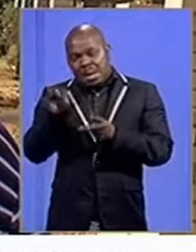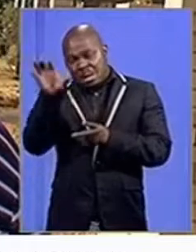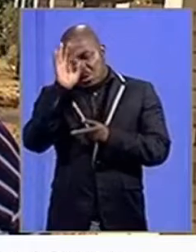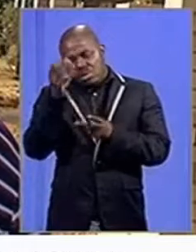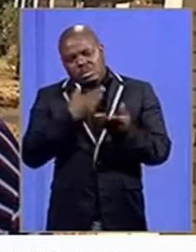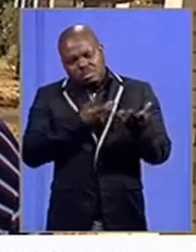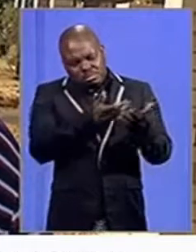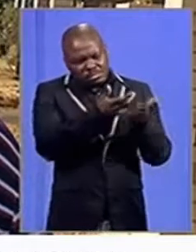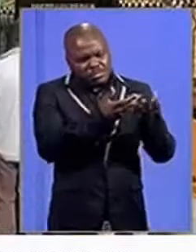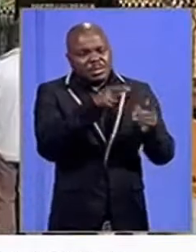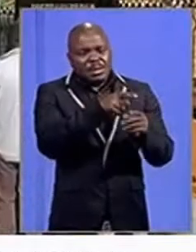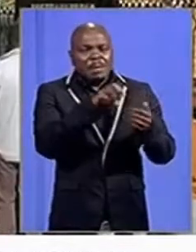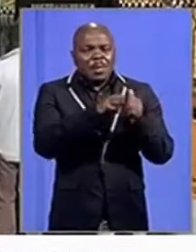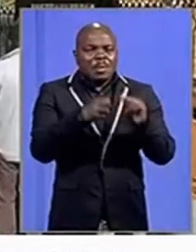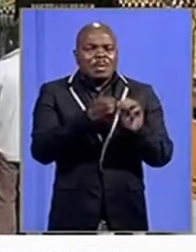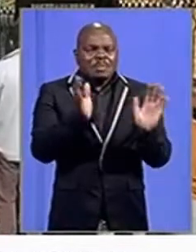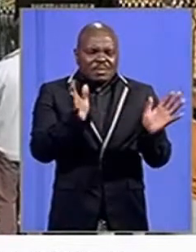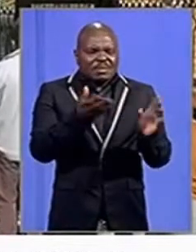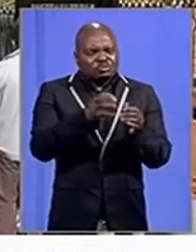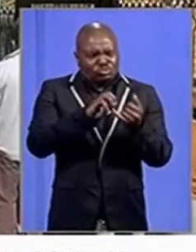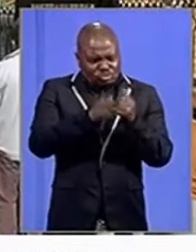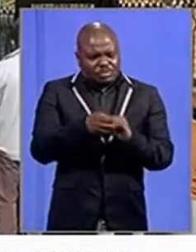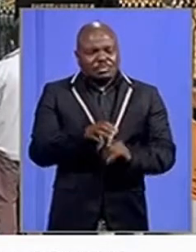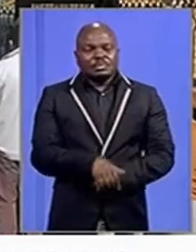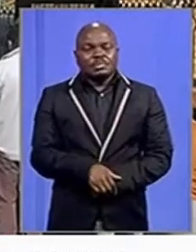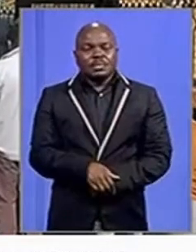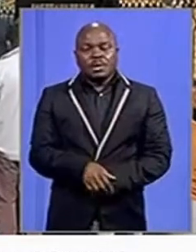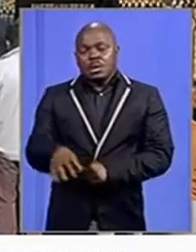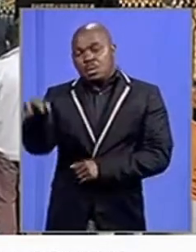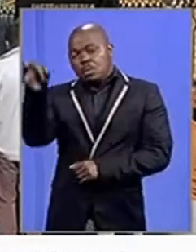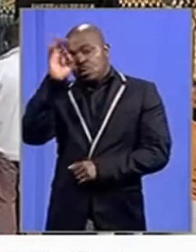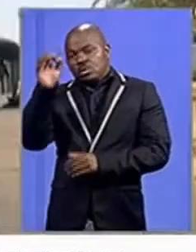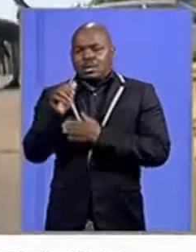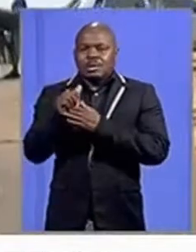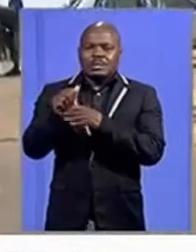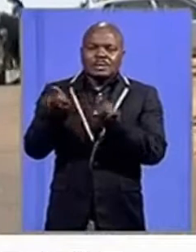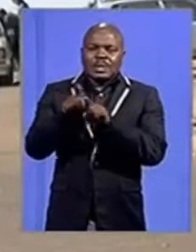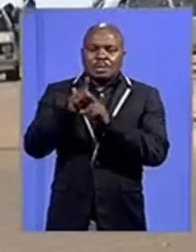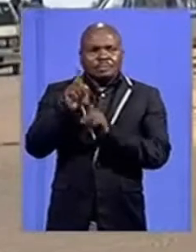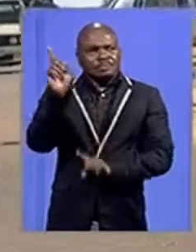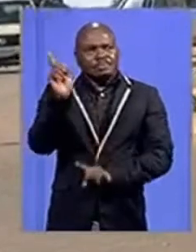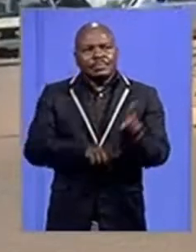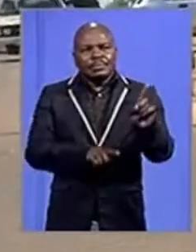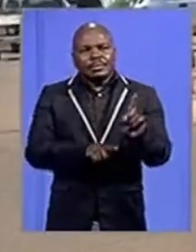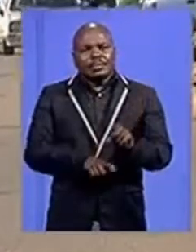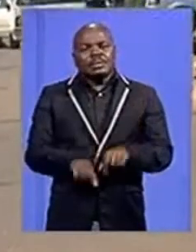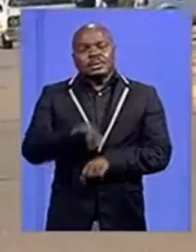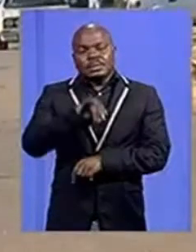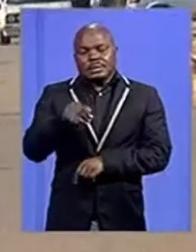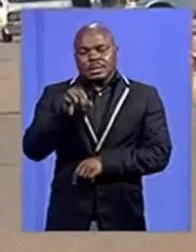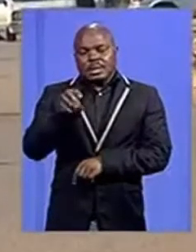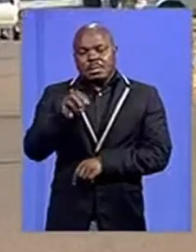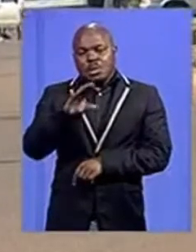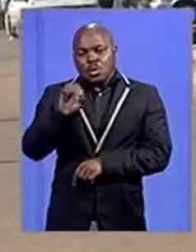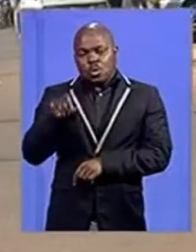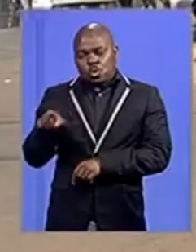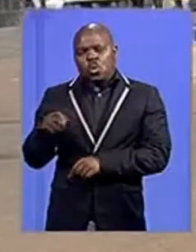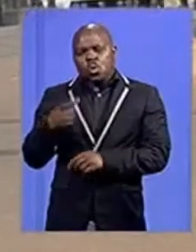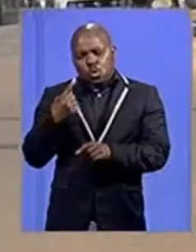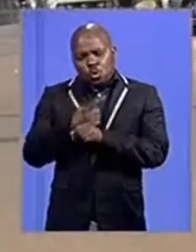address this problem. Ge maphodisa le baetapele ba palelwa, Jemiko o tlo tšwela pele go